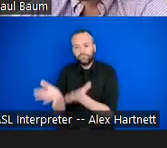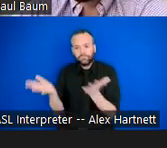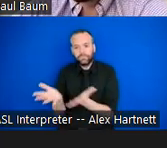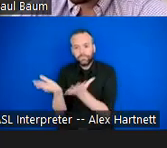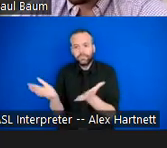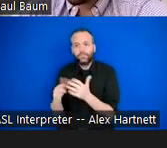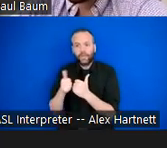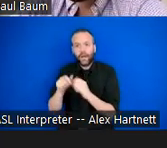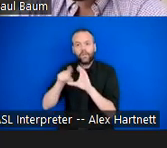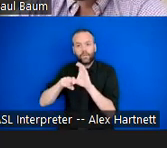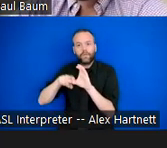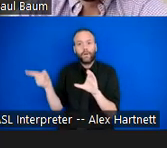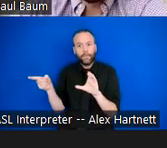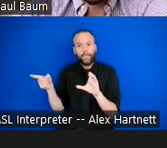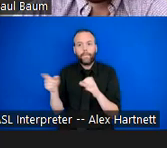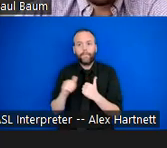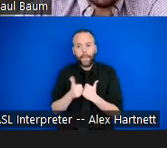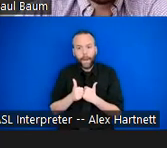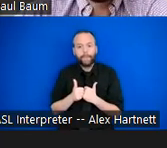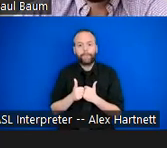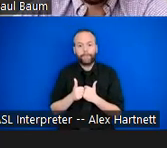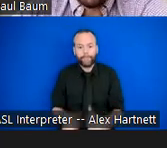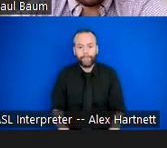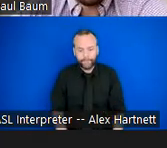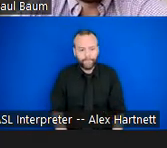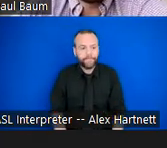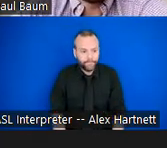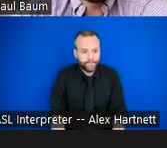From Tony Huang, Executive Director